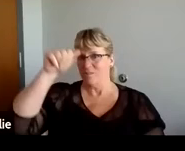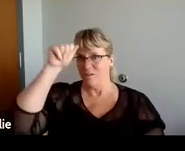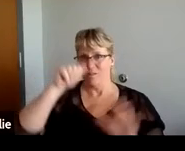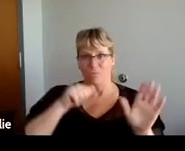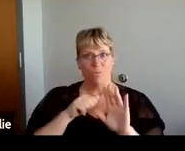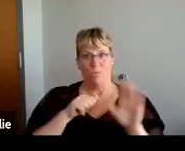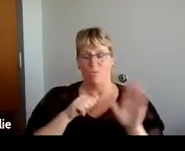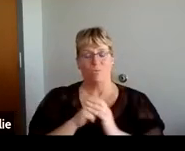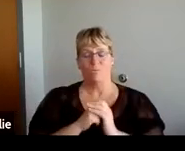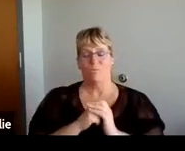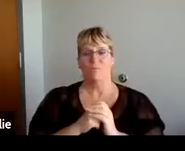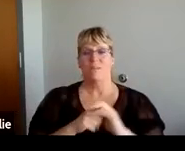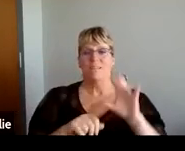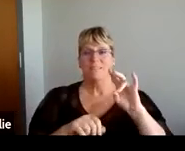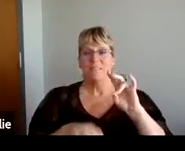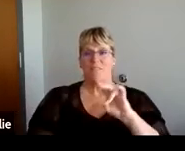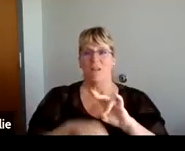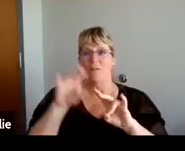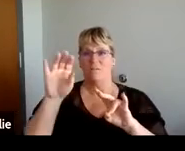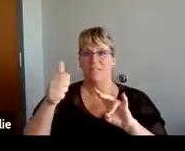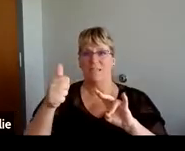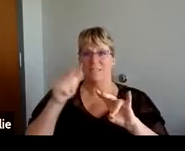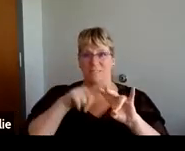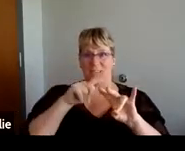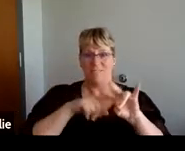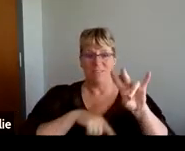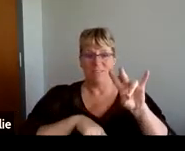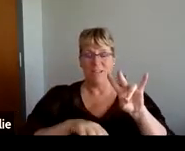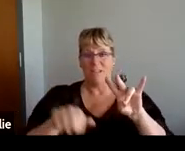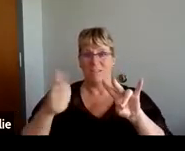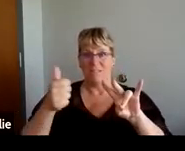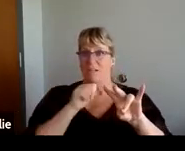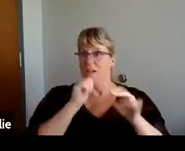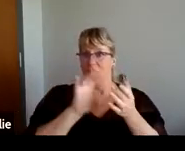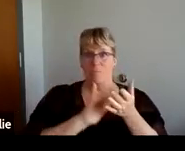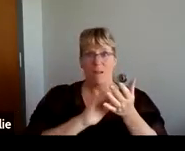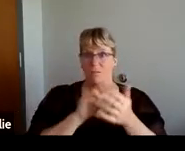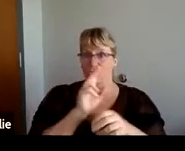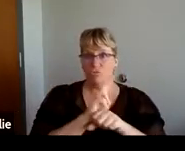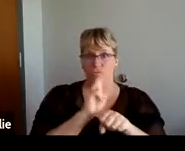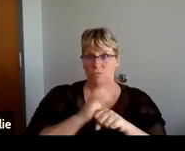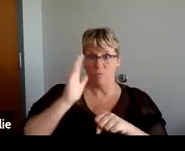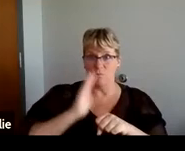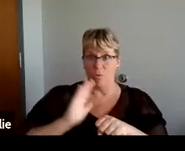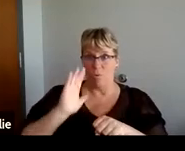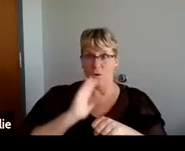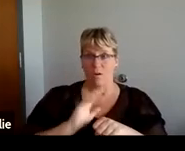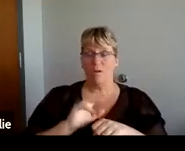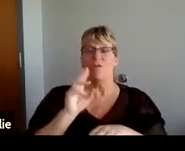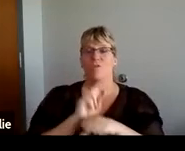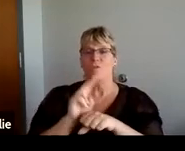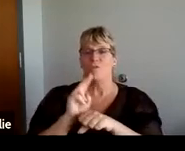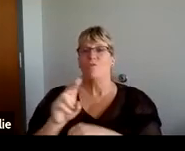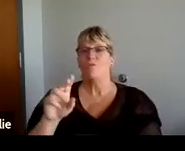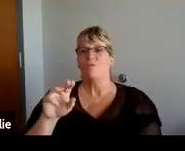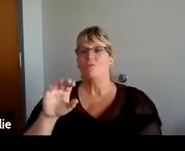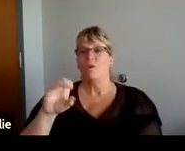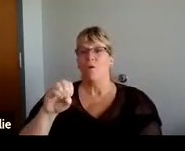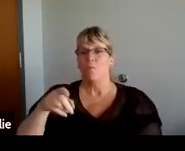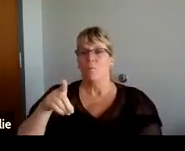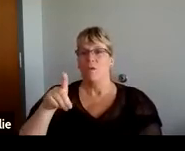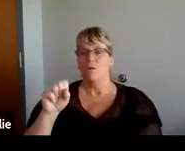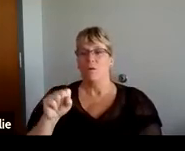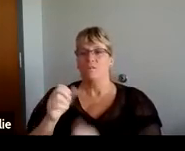individuals. 7 out of 10 teens who were non-medical users used prescription opioids with other